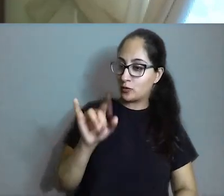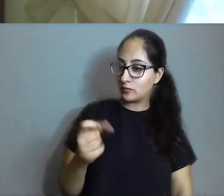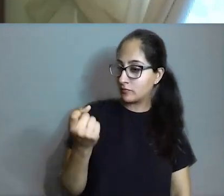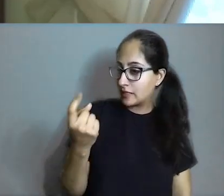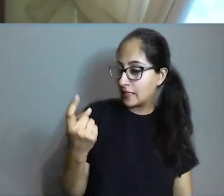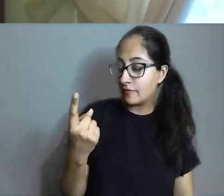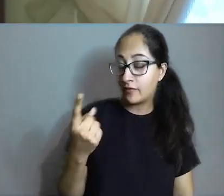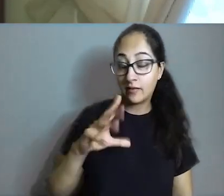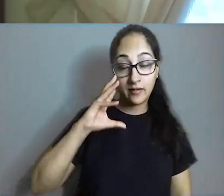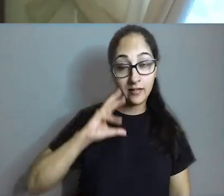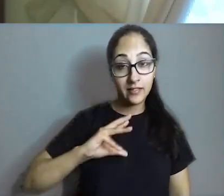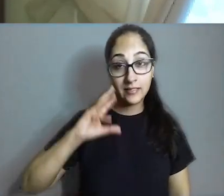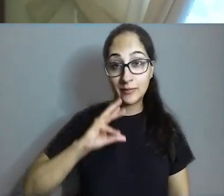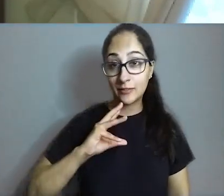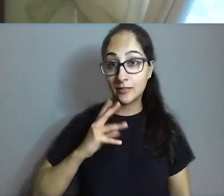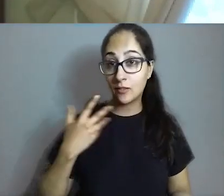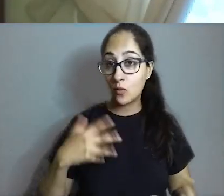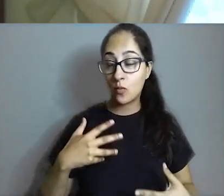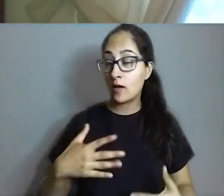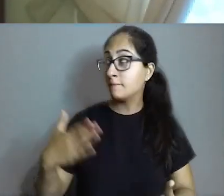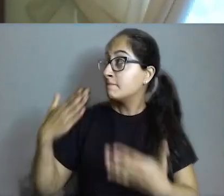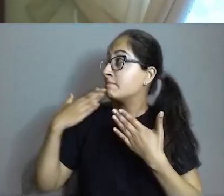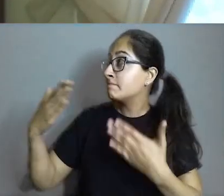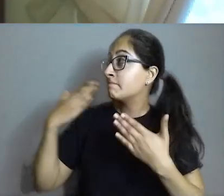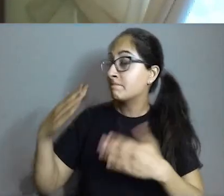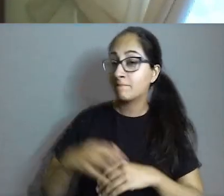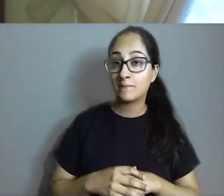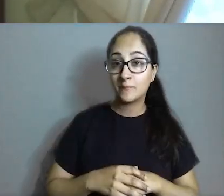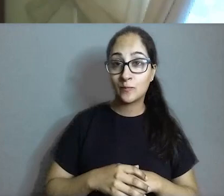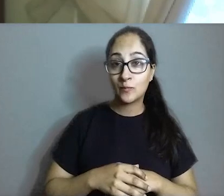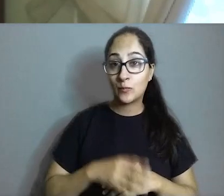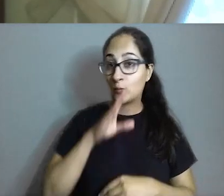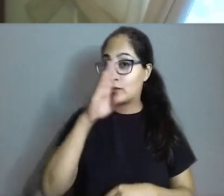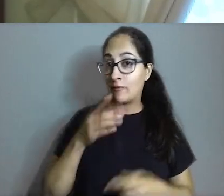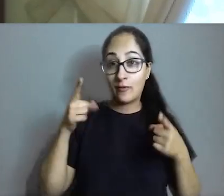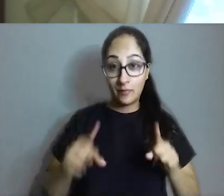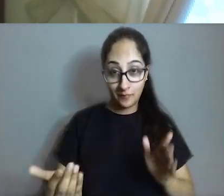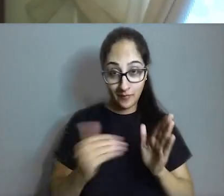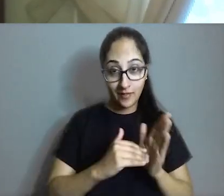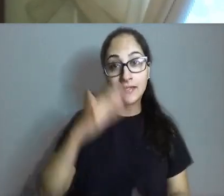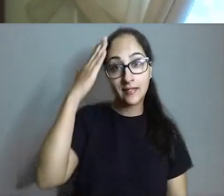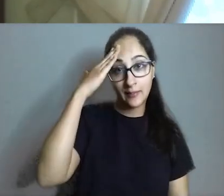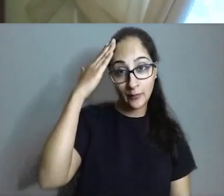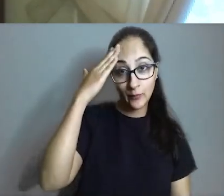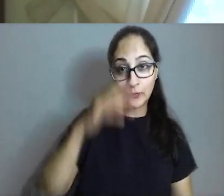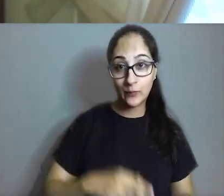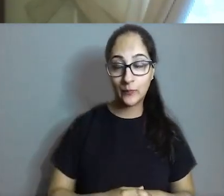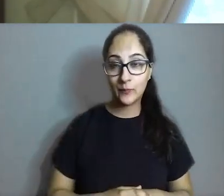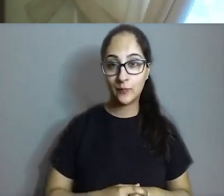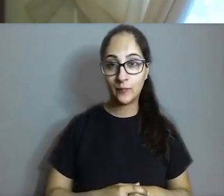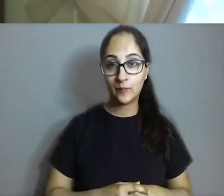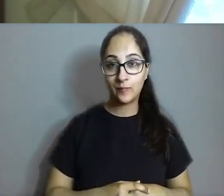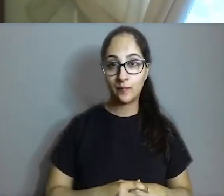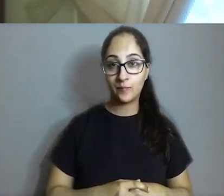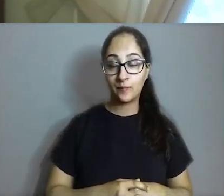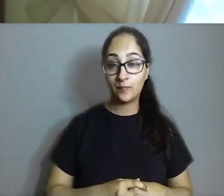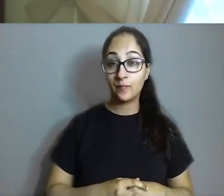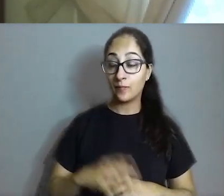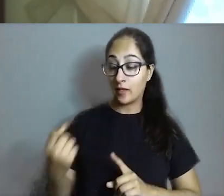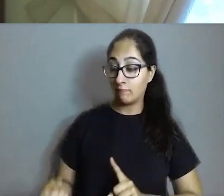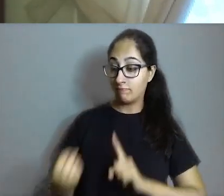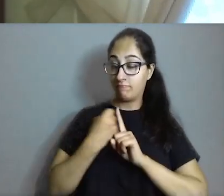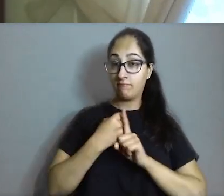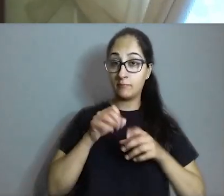an experience like no other, and an experience that I am extremely grateful for. My spiritual journey still continues to this day because of